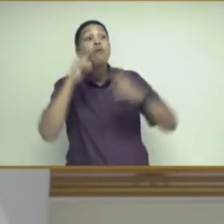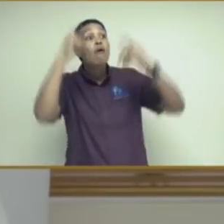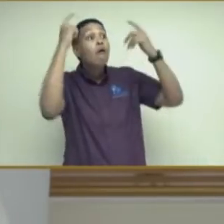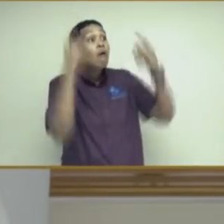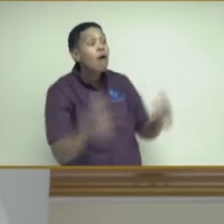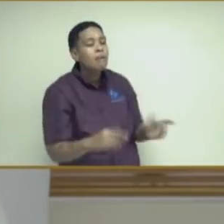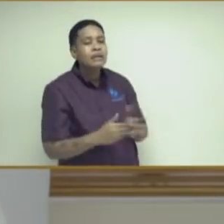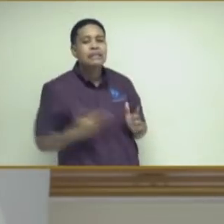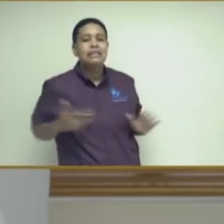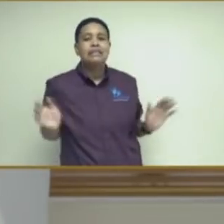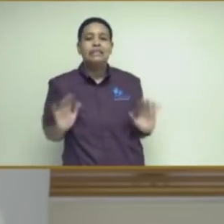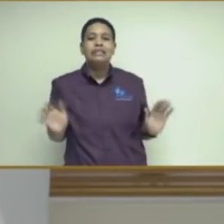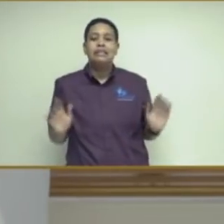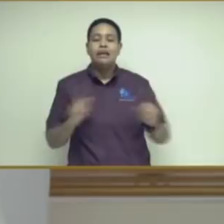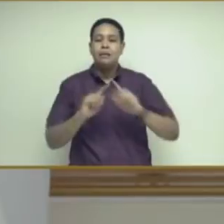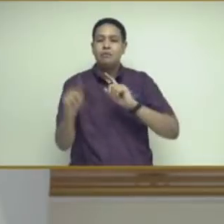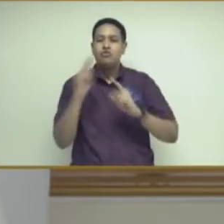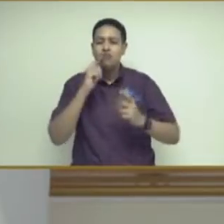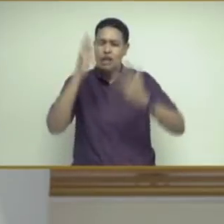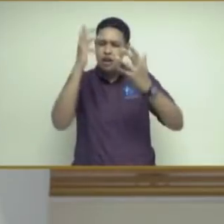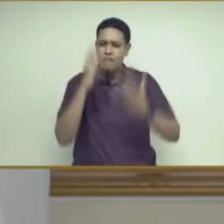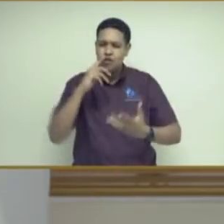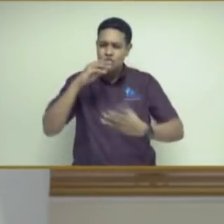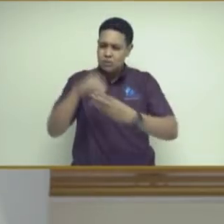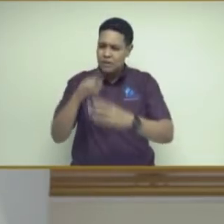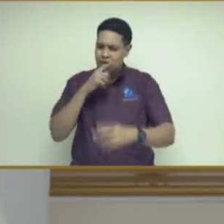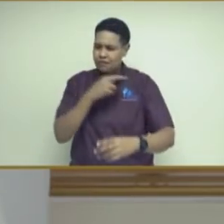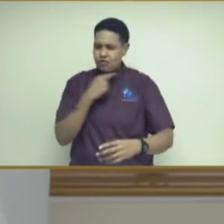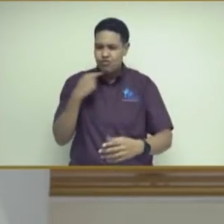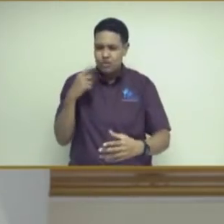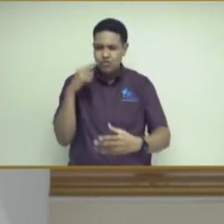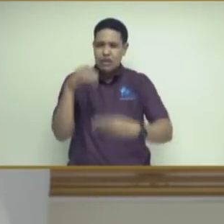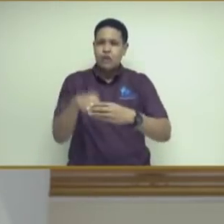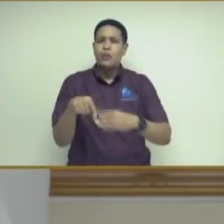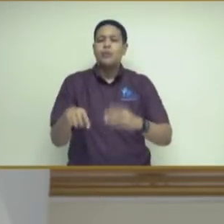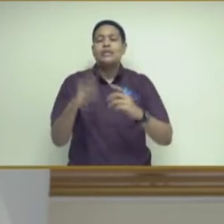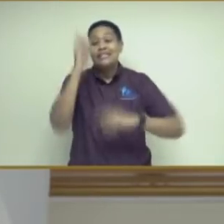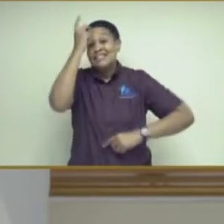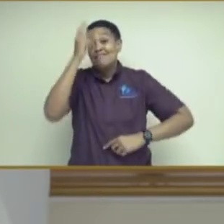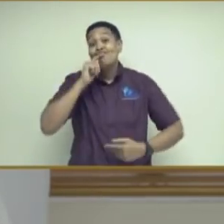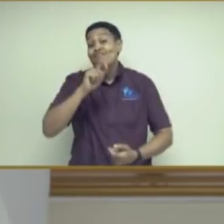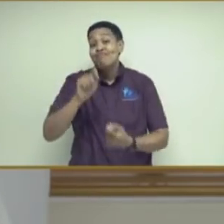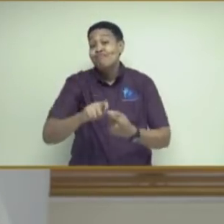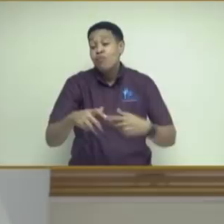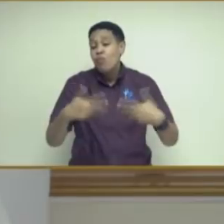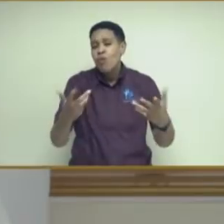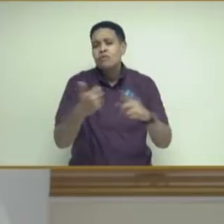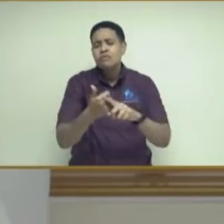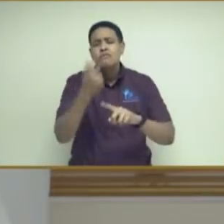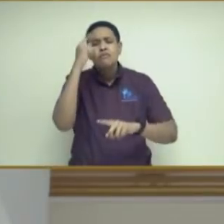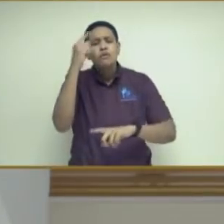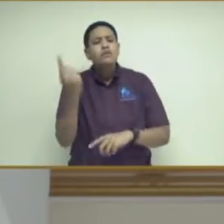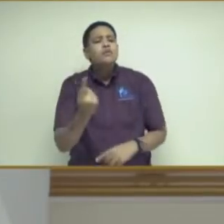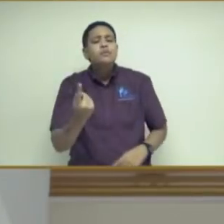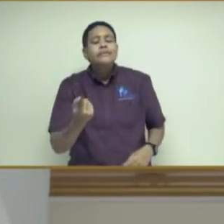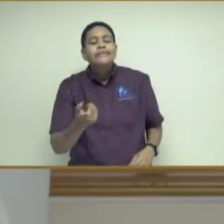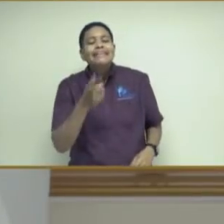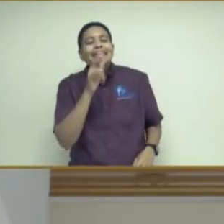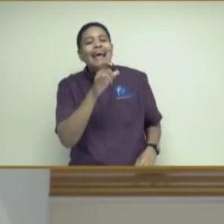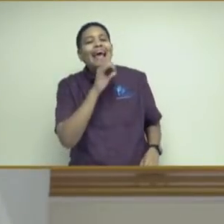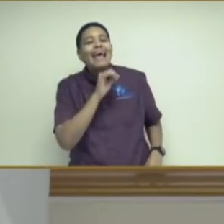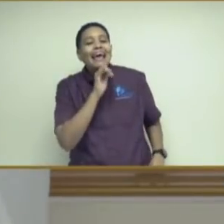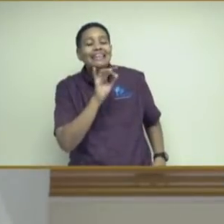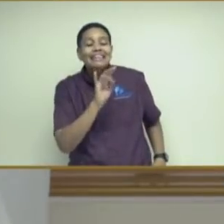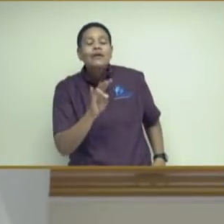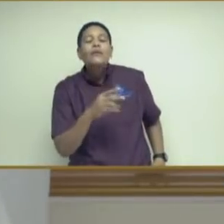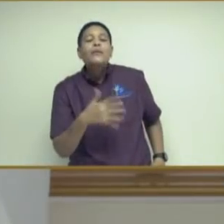happen, but unfortunately part of the risks associated with this disease, particularly for someone at that age